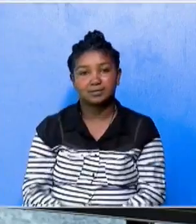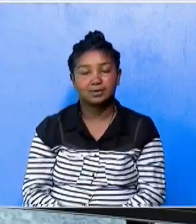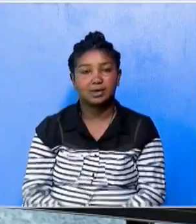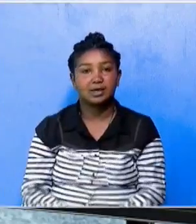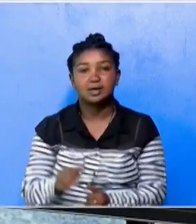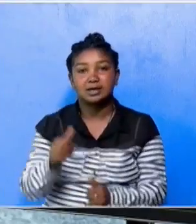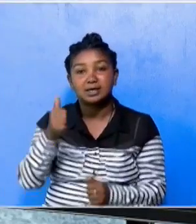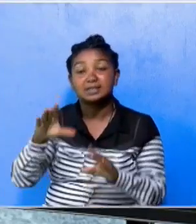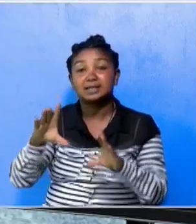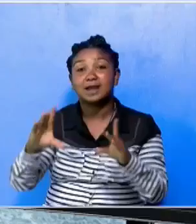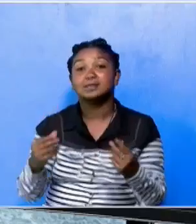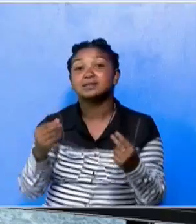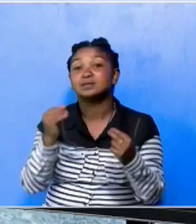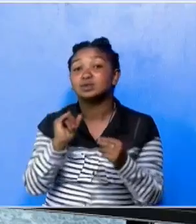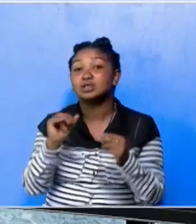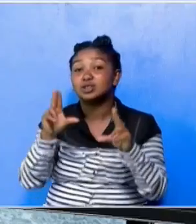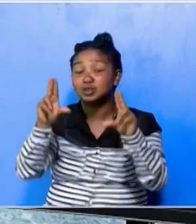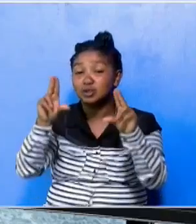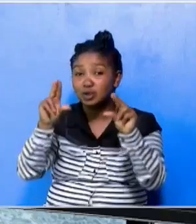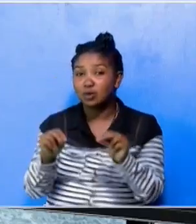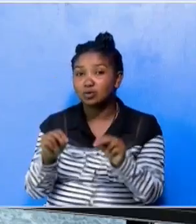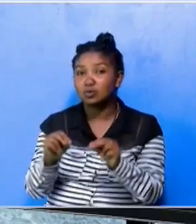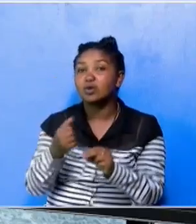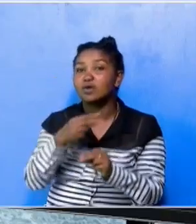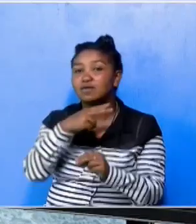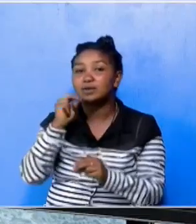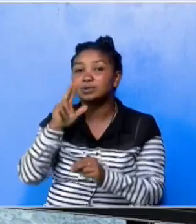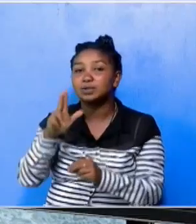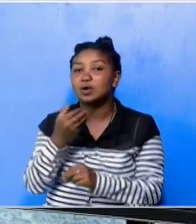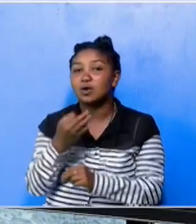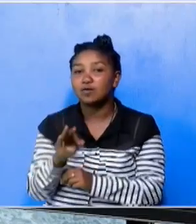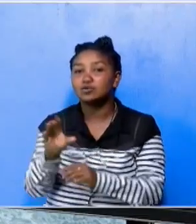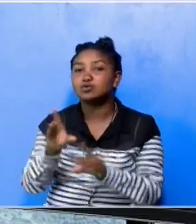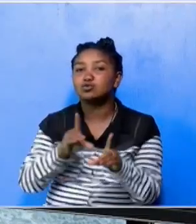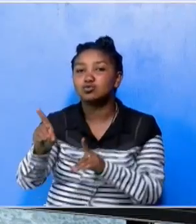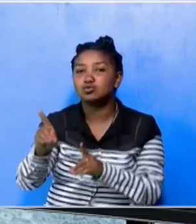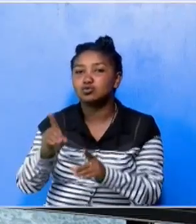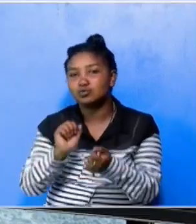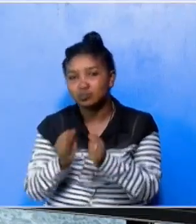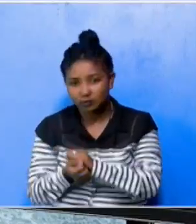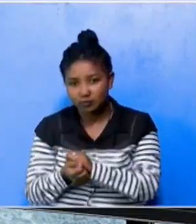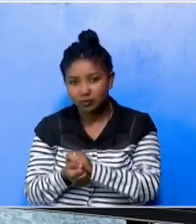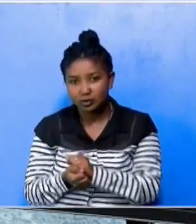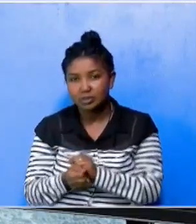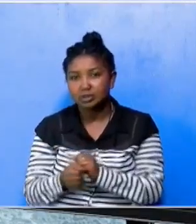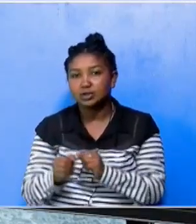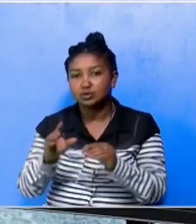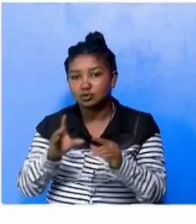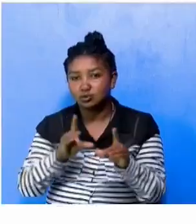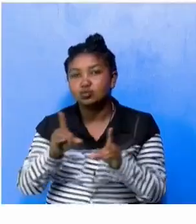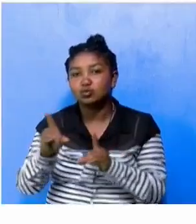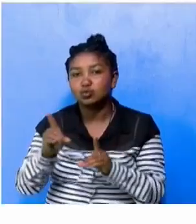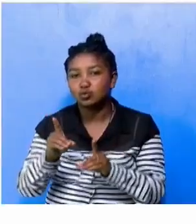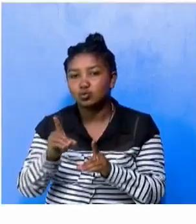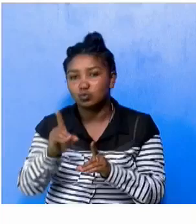His classwork is not. What about the verb 3 form of do? Is not